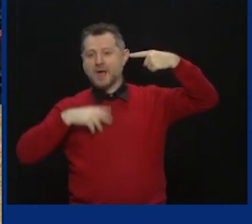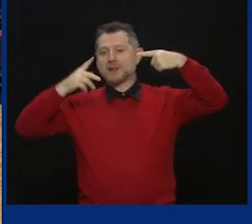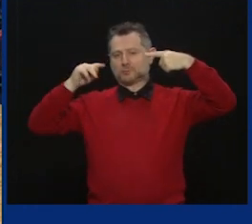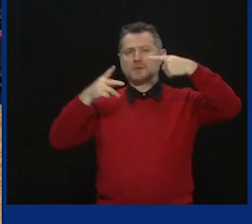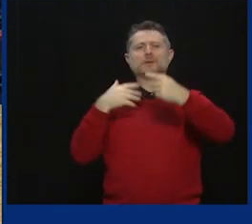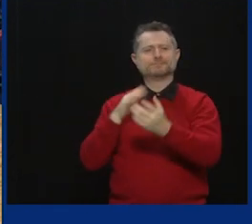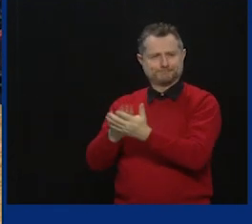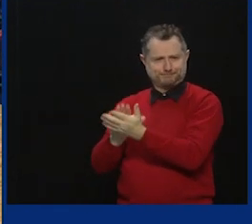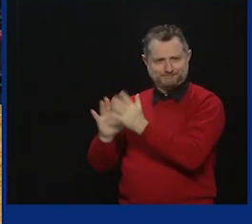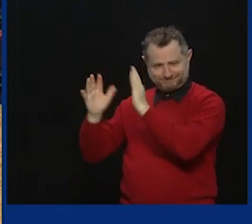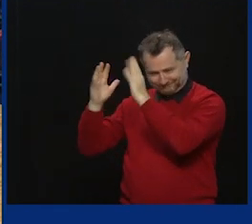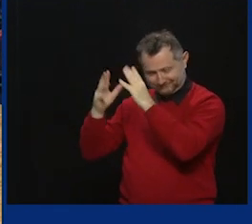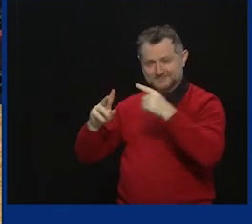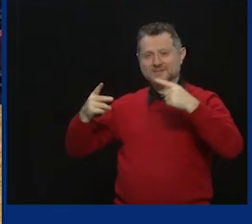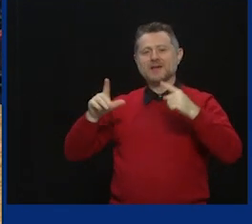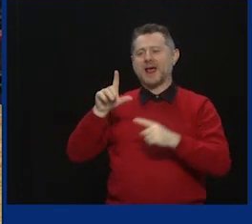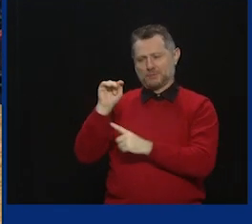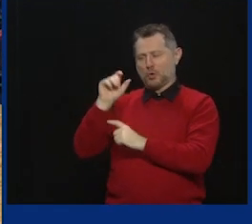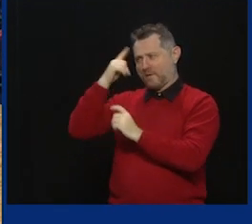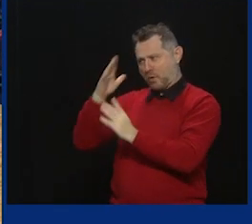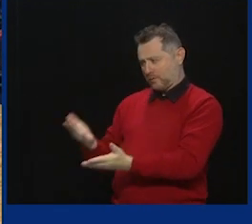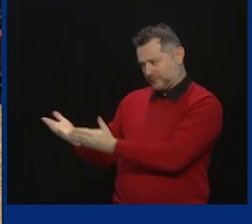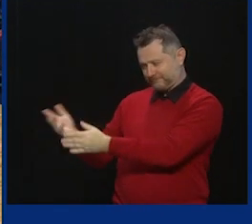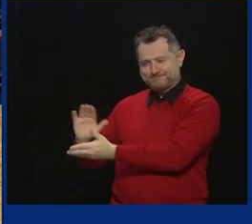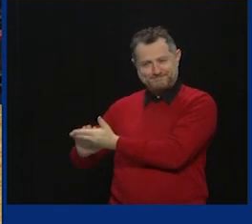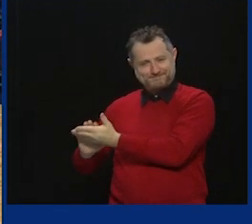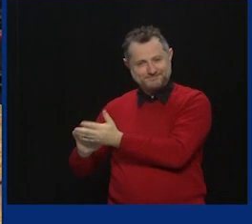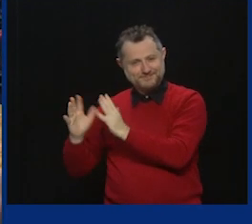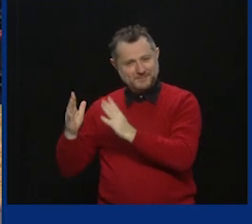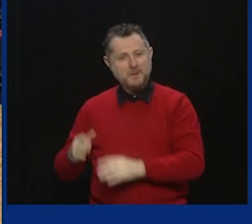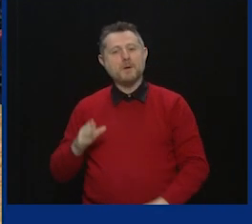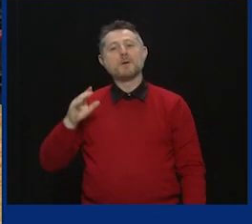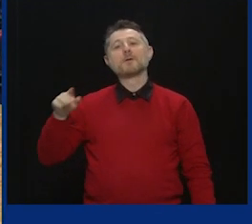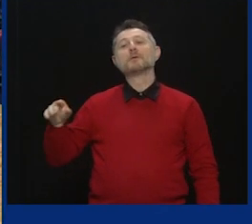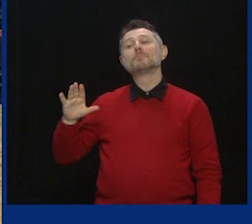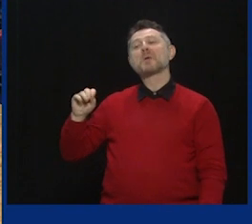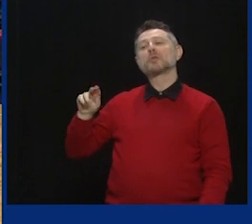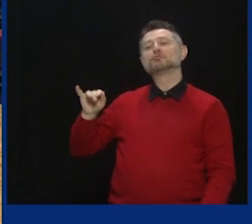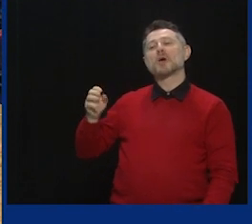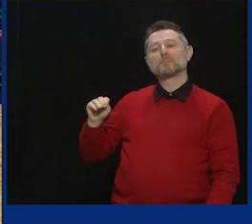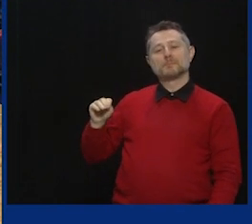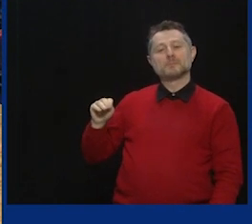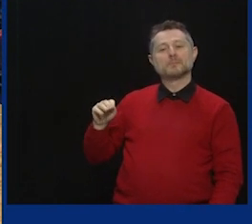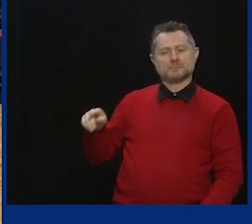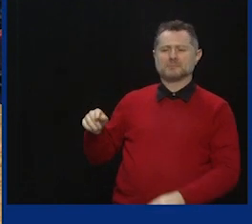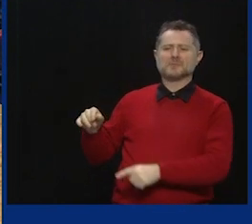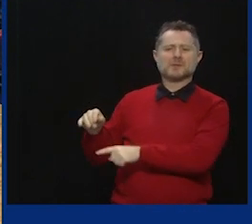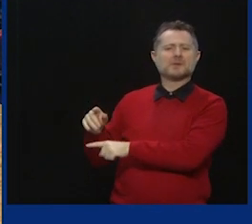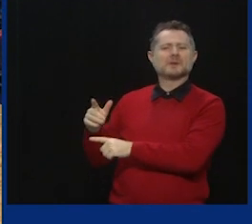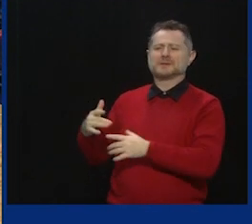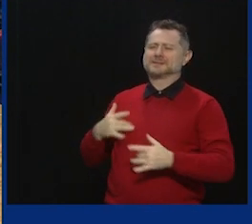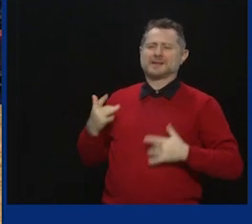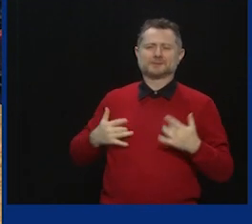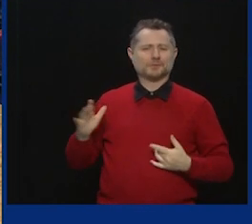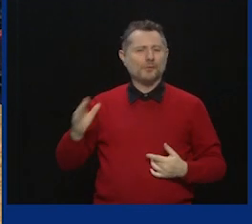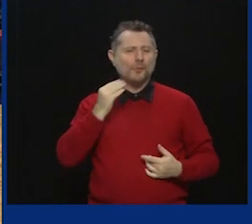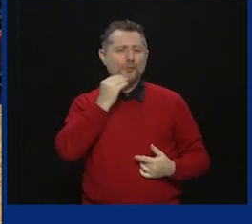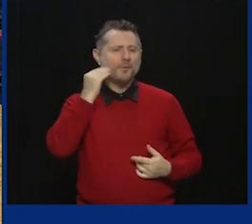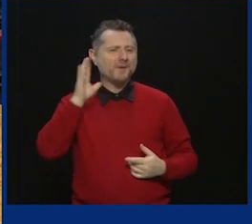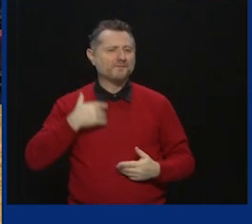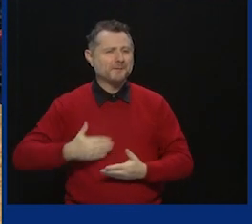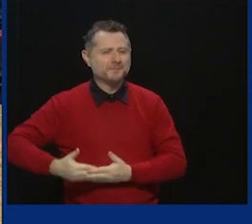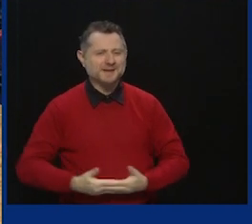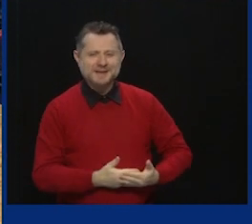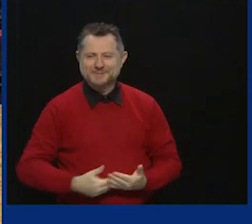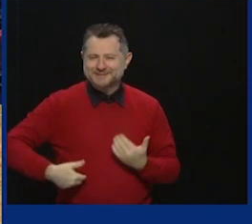Benjamin. And he has a brand new baby at home, so that's pretty exciting. Left a little baby. Isn't that fun? Little baby at home, little